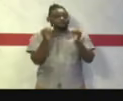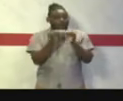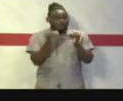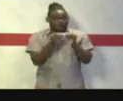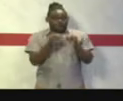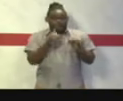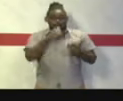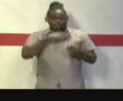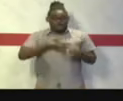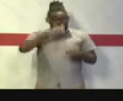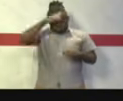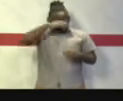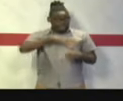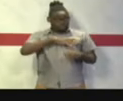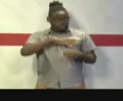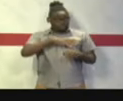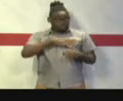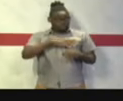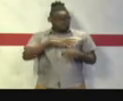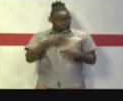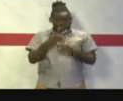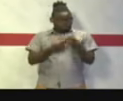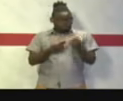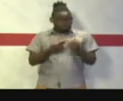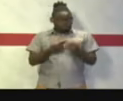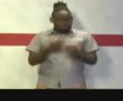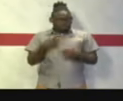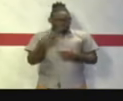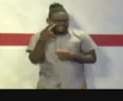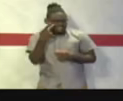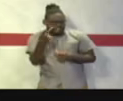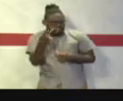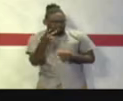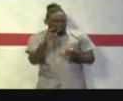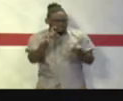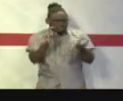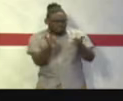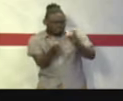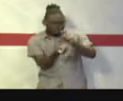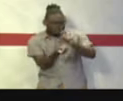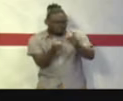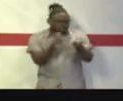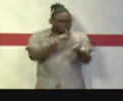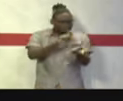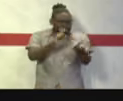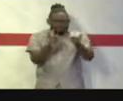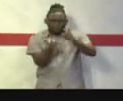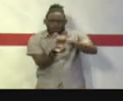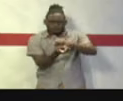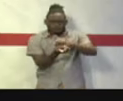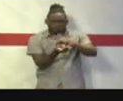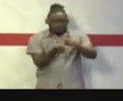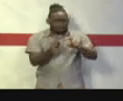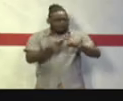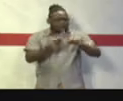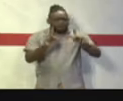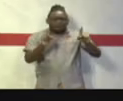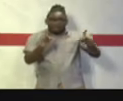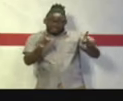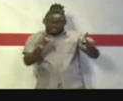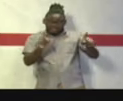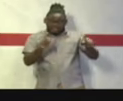distribution, and we have seen this fluctuate throughout the epidemic. More or less it has been half and half. We're seeing a slight male